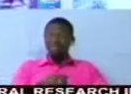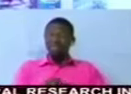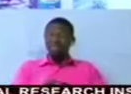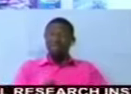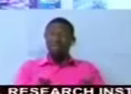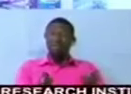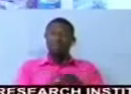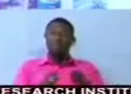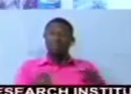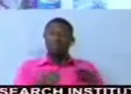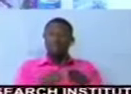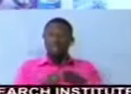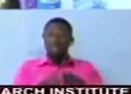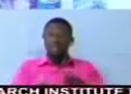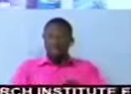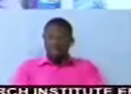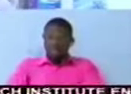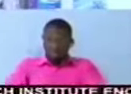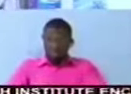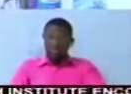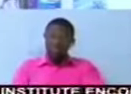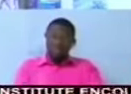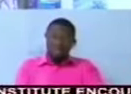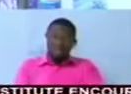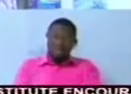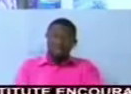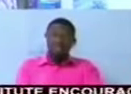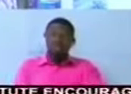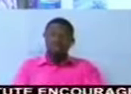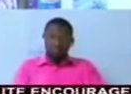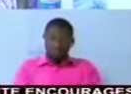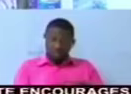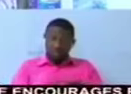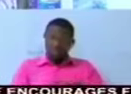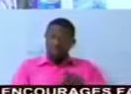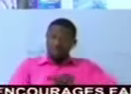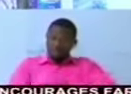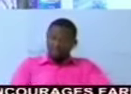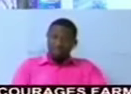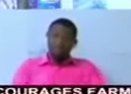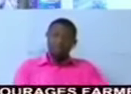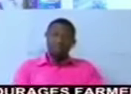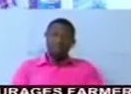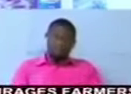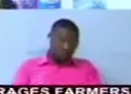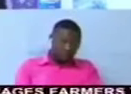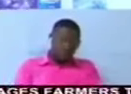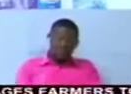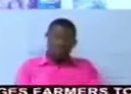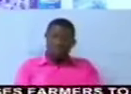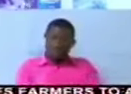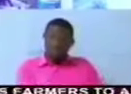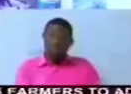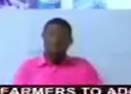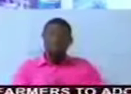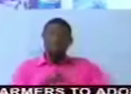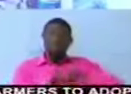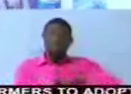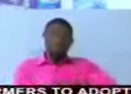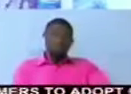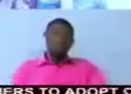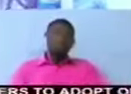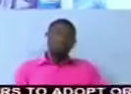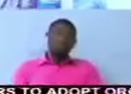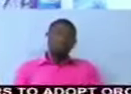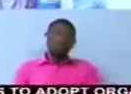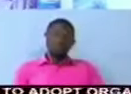together. Ñu jël bi tam boole ko bi. They put the other leg and the hand together. Waaw su ko defee nag moom comme dóor nañ ko mu